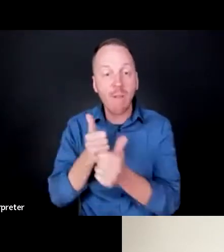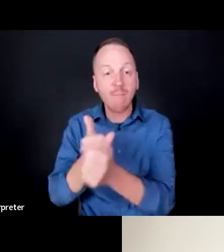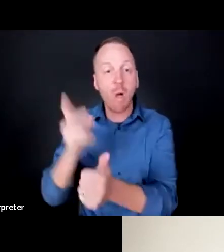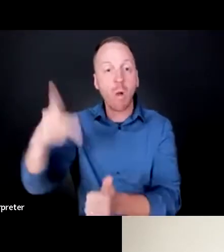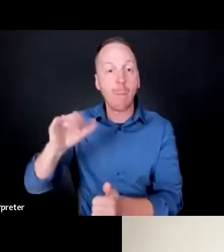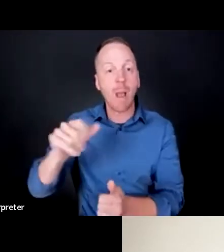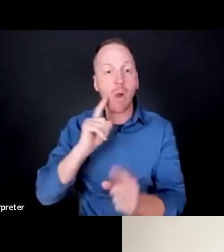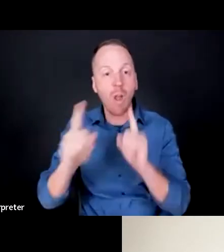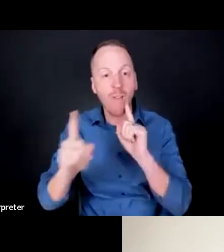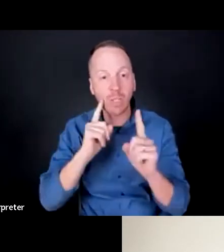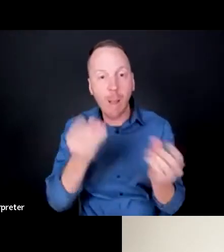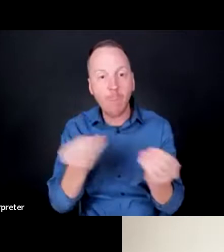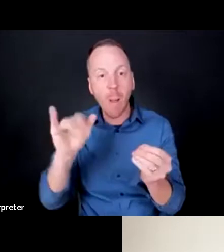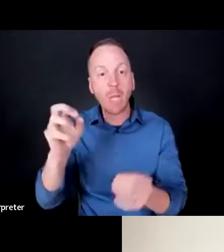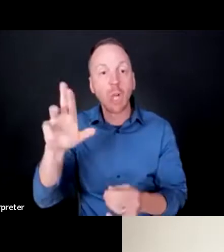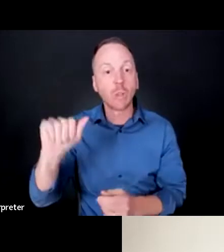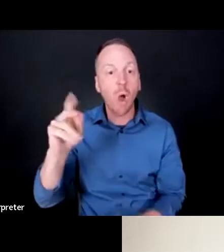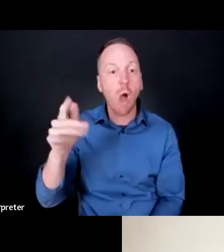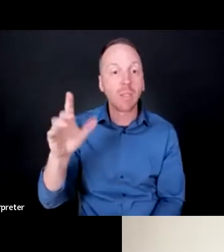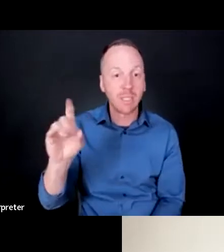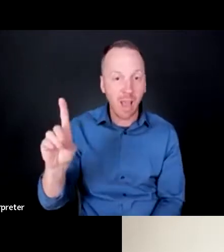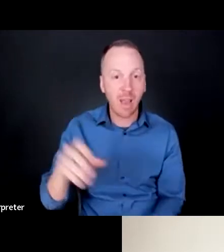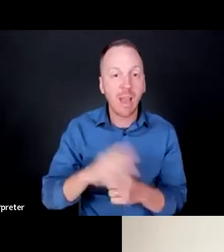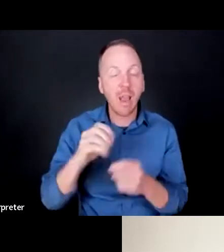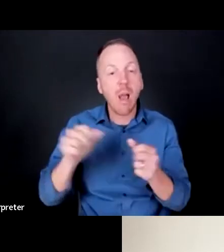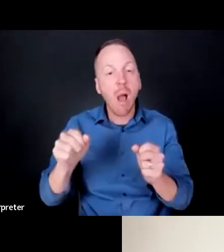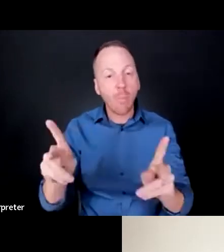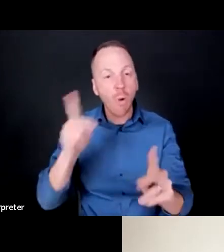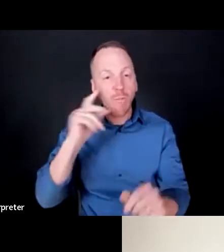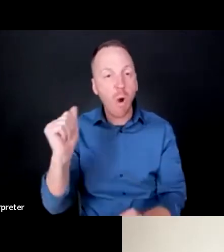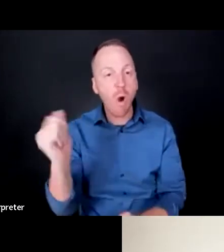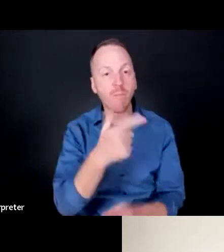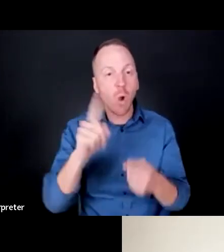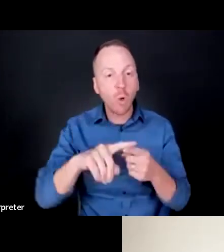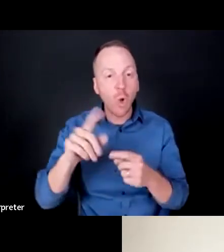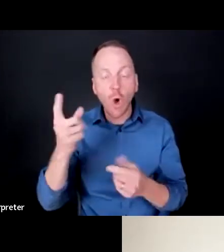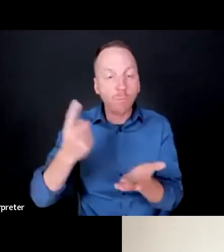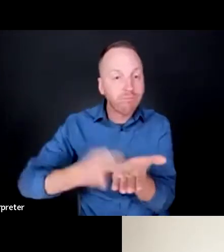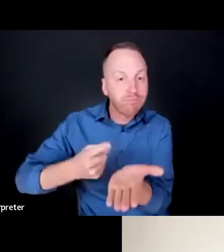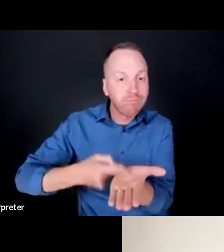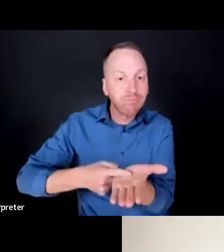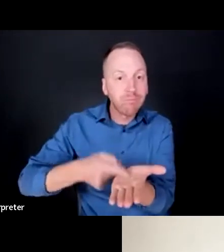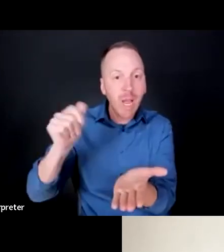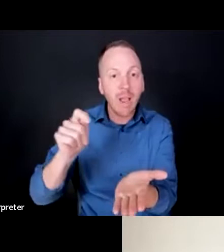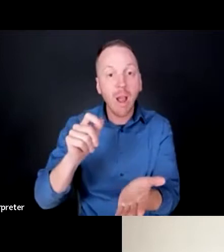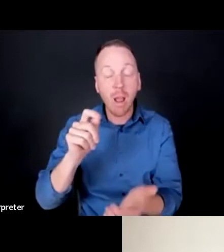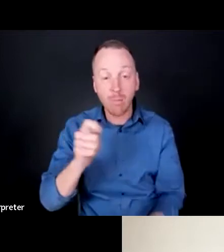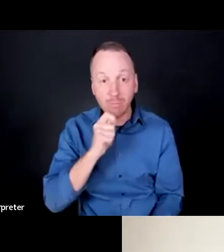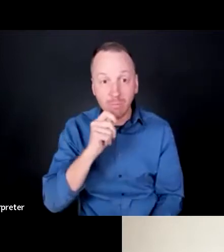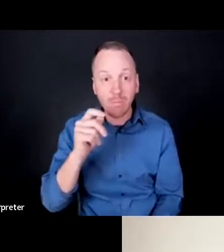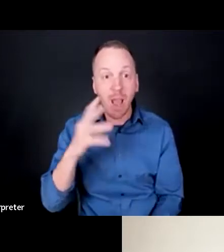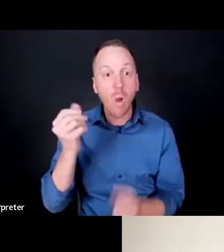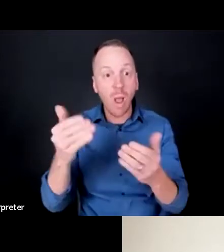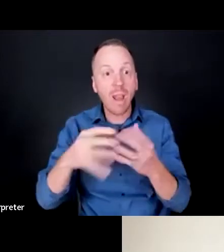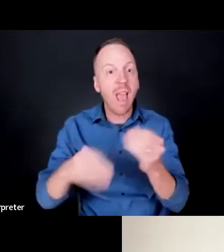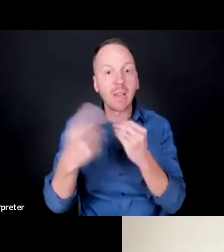a conversation moderated by Joshua Halstead and an opportunity for you all to chime in either by unmiking yourselves or going ahead and